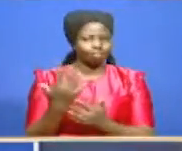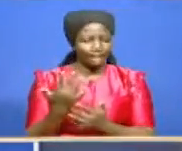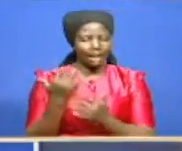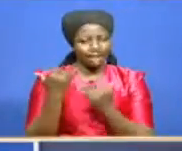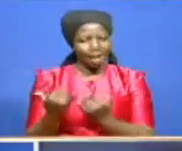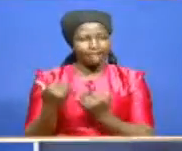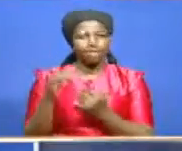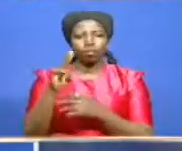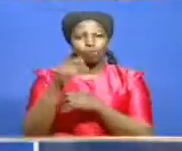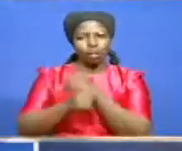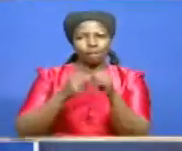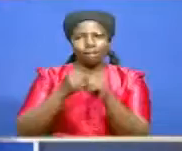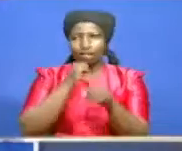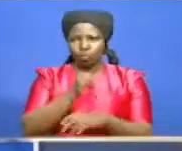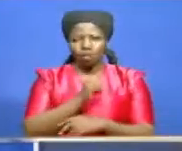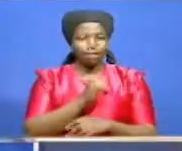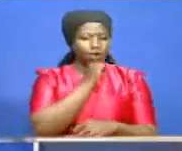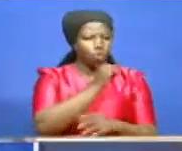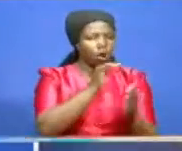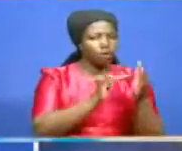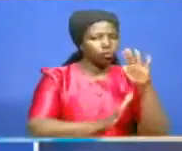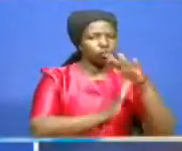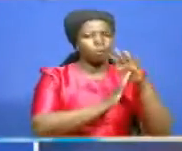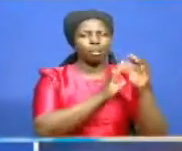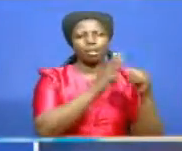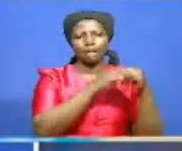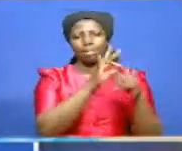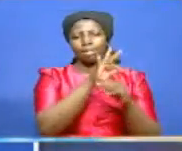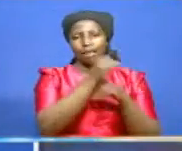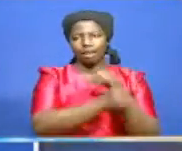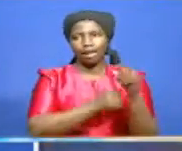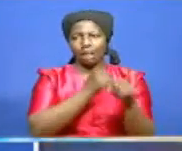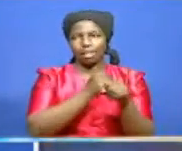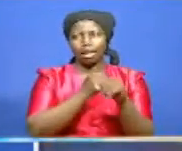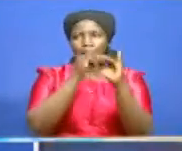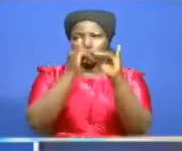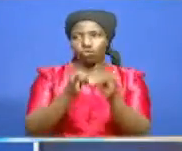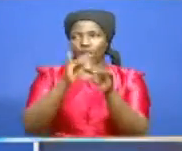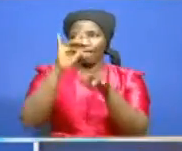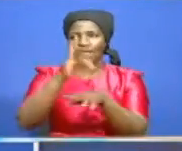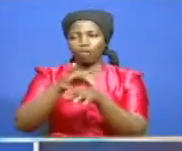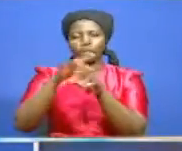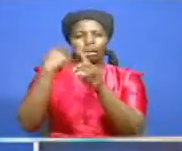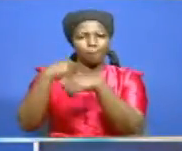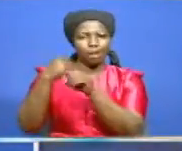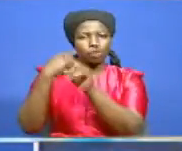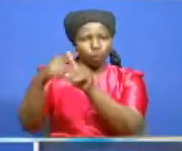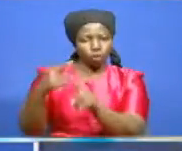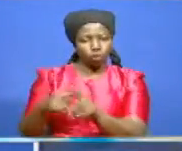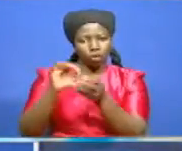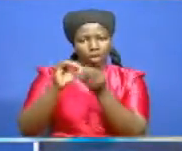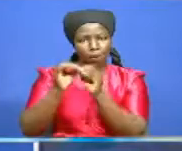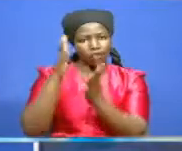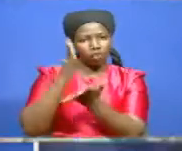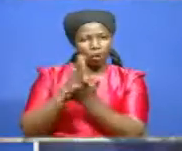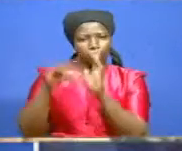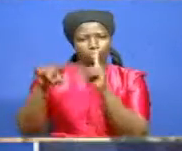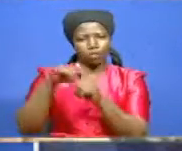child, while the oldest is 93 years. The new infections bring the total number of confirmed positive cases